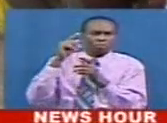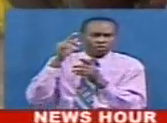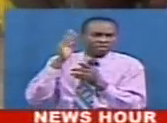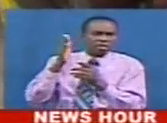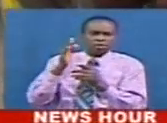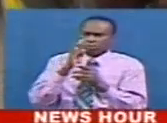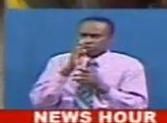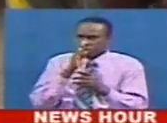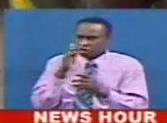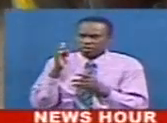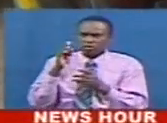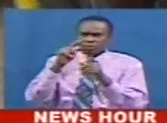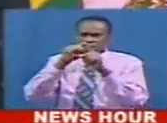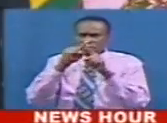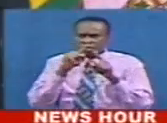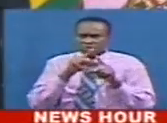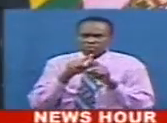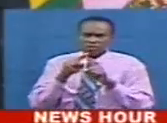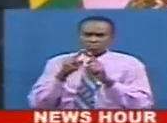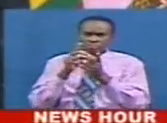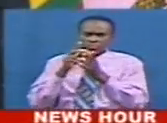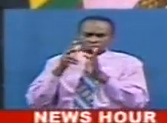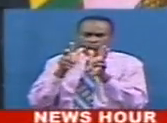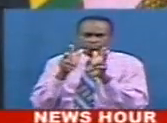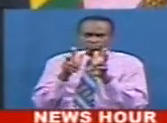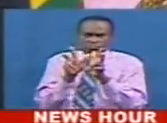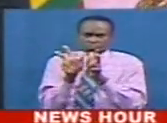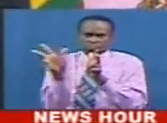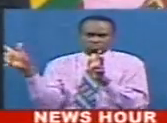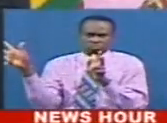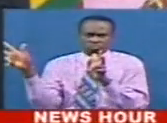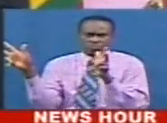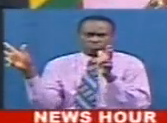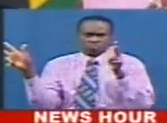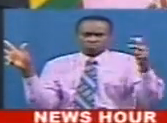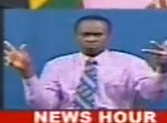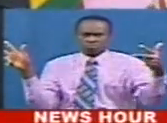There will be connectivity to other roads and more.